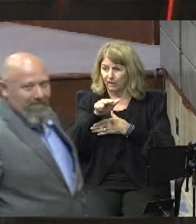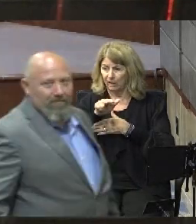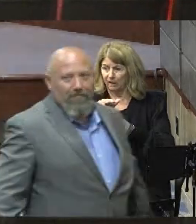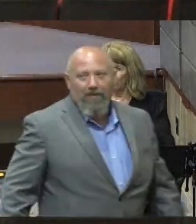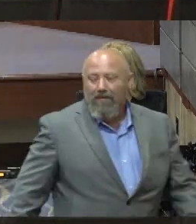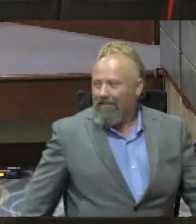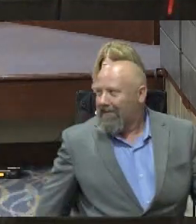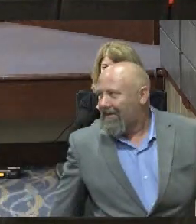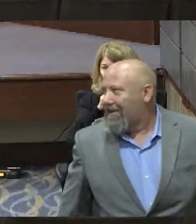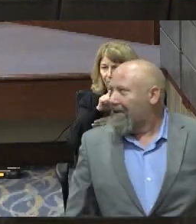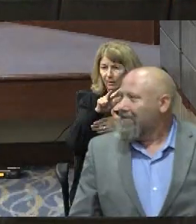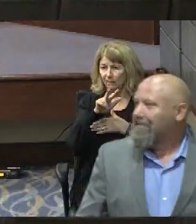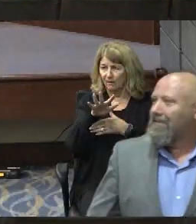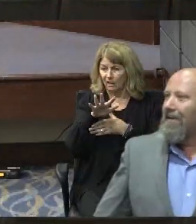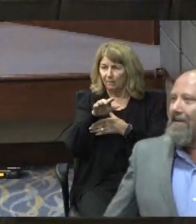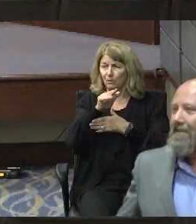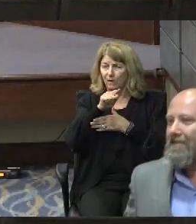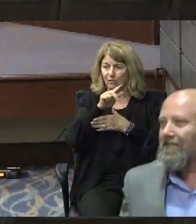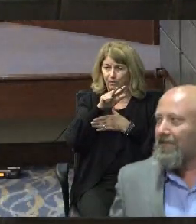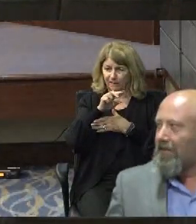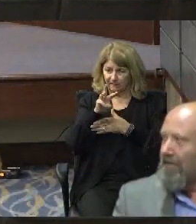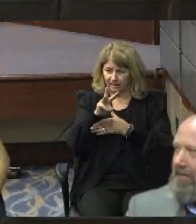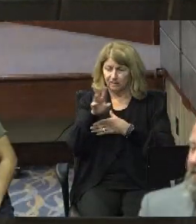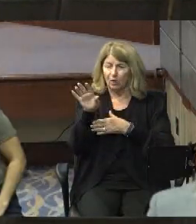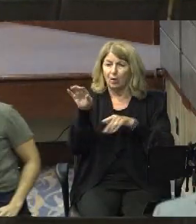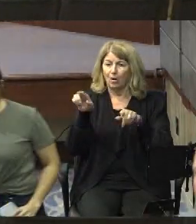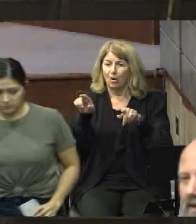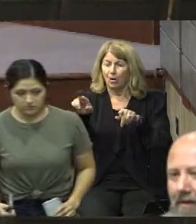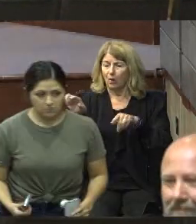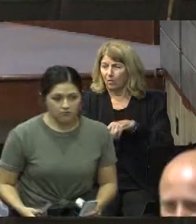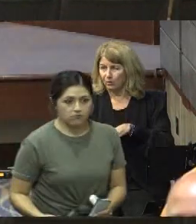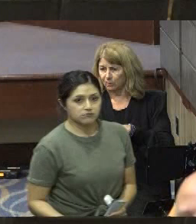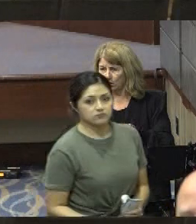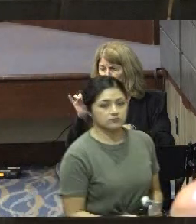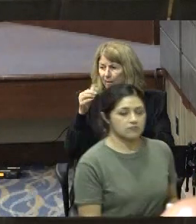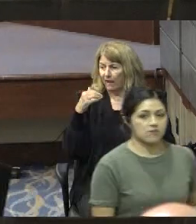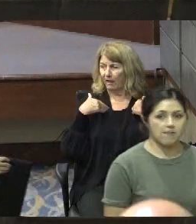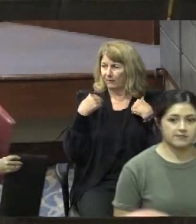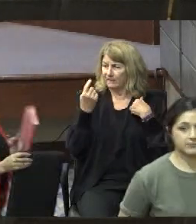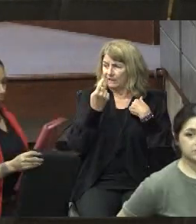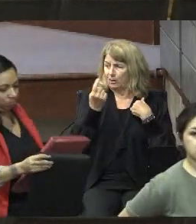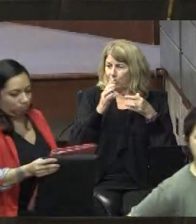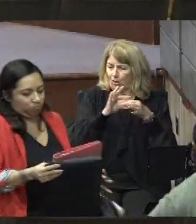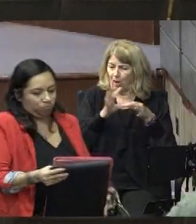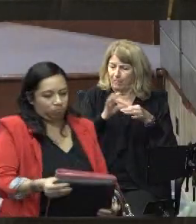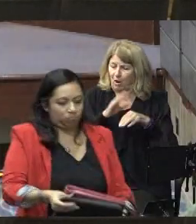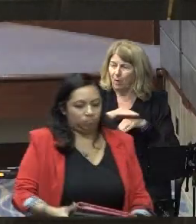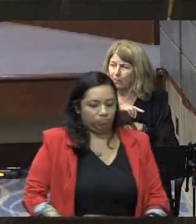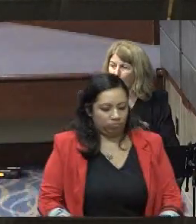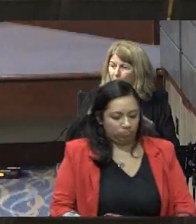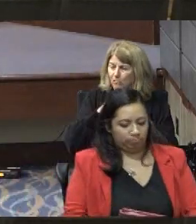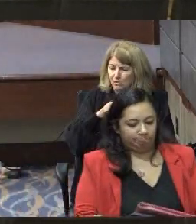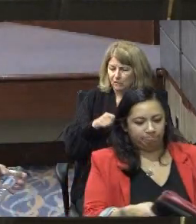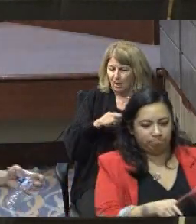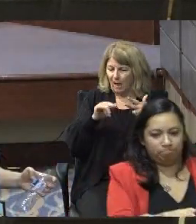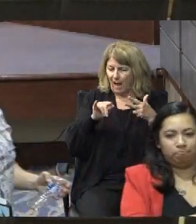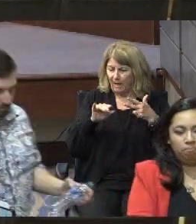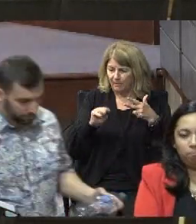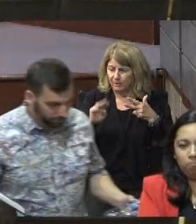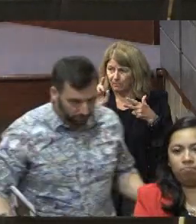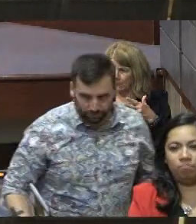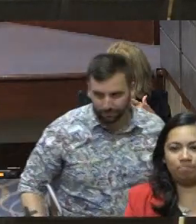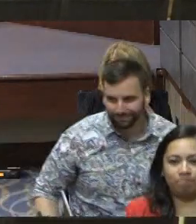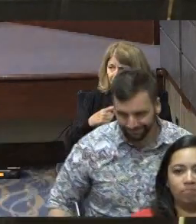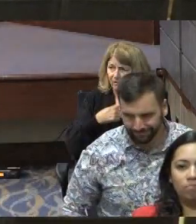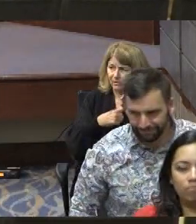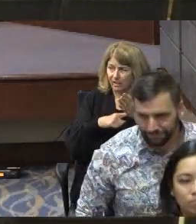133, 134, 135, and 136. Also, we have a single comment on those items. So do we need to take those up one